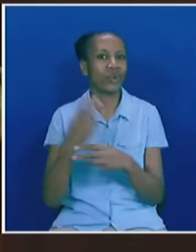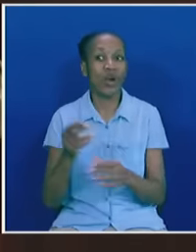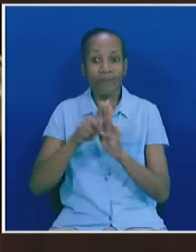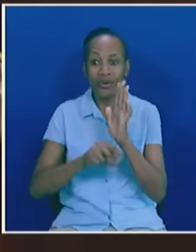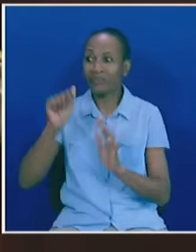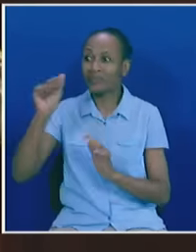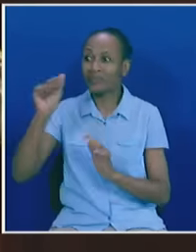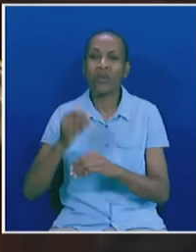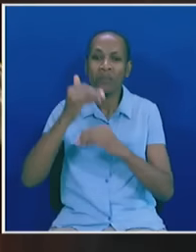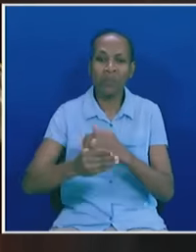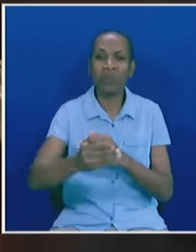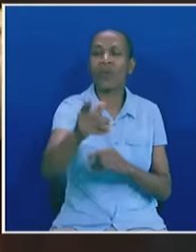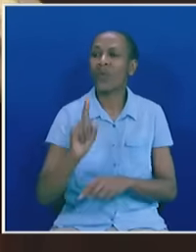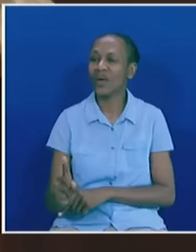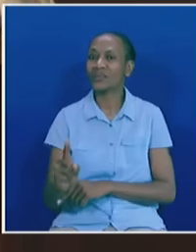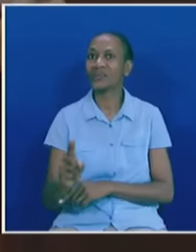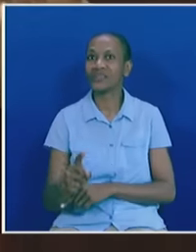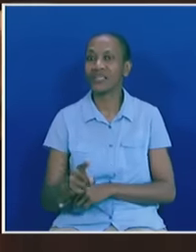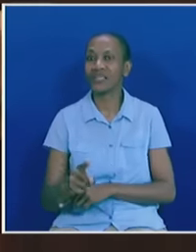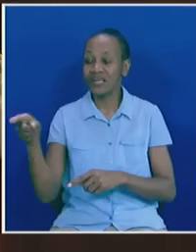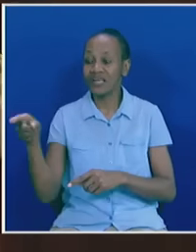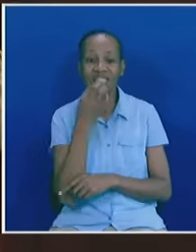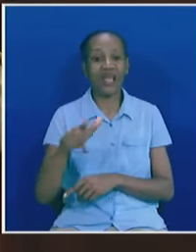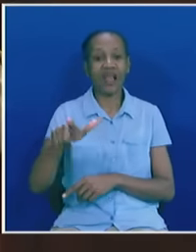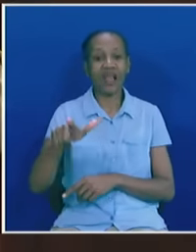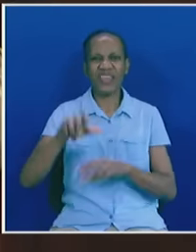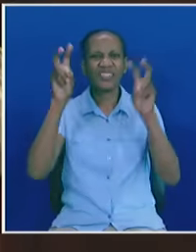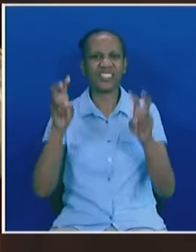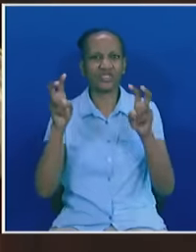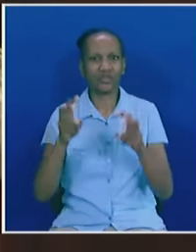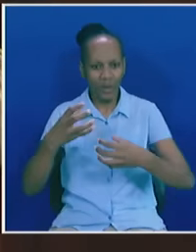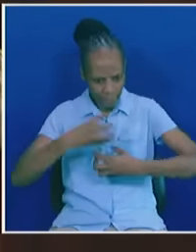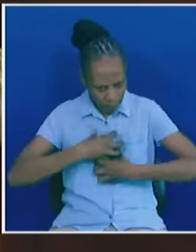yini khe ngezwe ngathi bakhuluma ngeland. Land belongs to all of us.